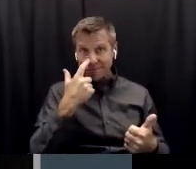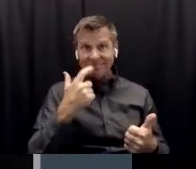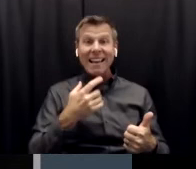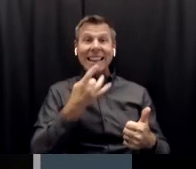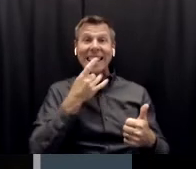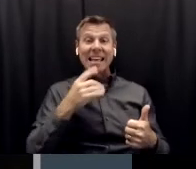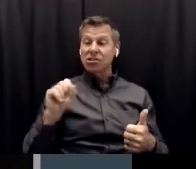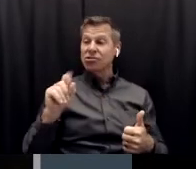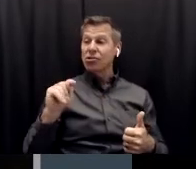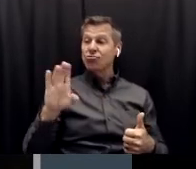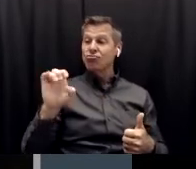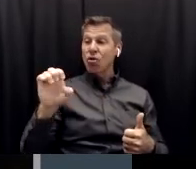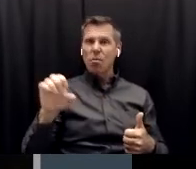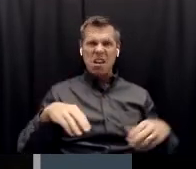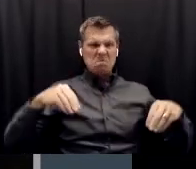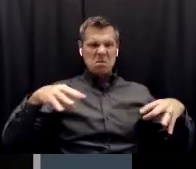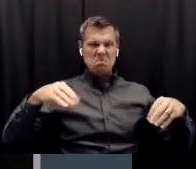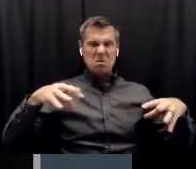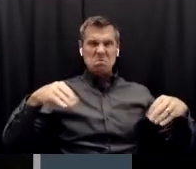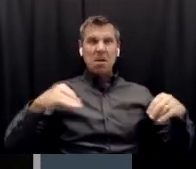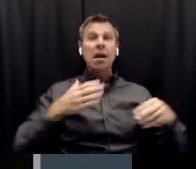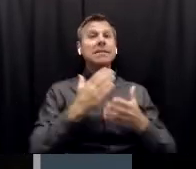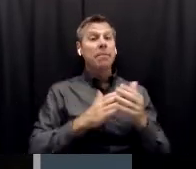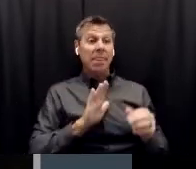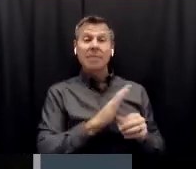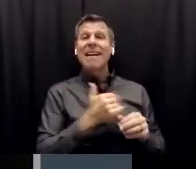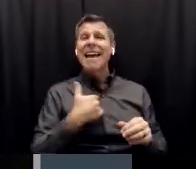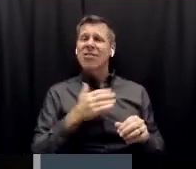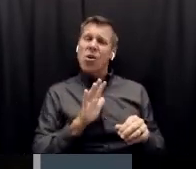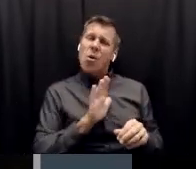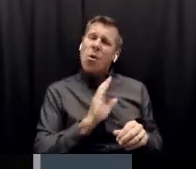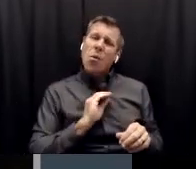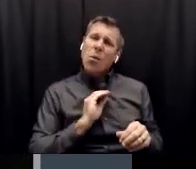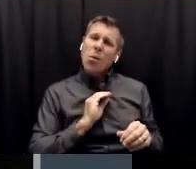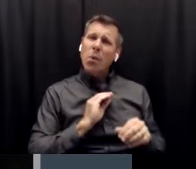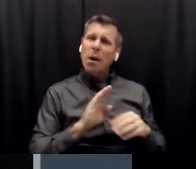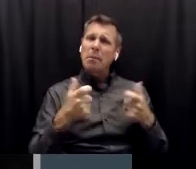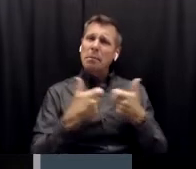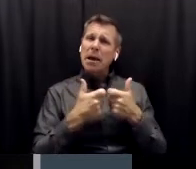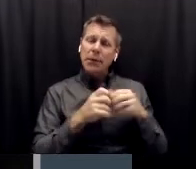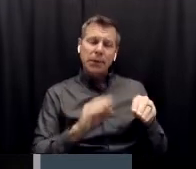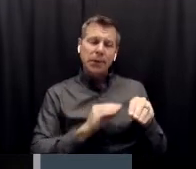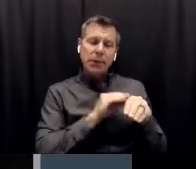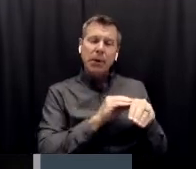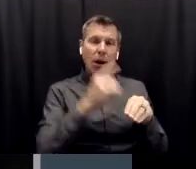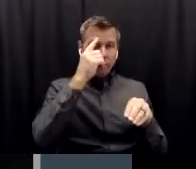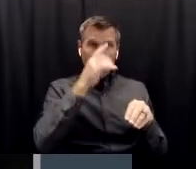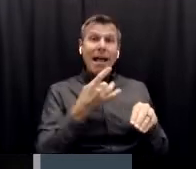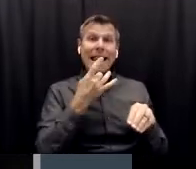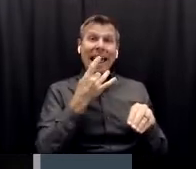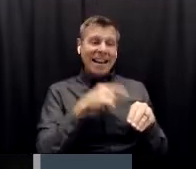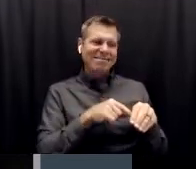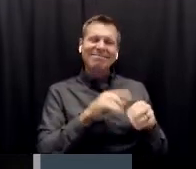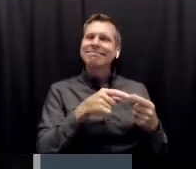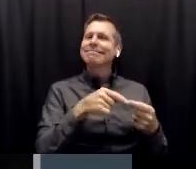lights have an additional battery or a supplementary battery that is used to power the lights. They're not attached to the